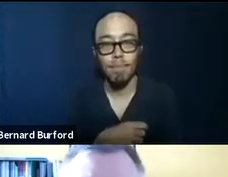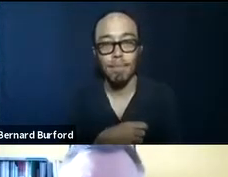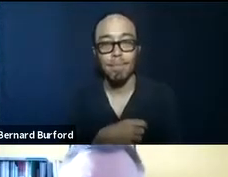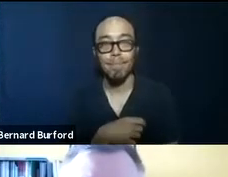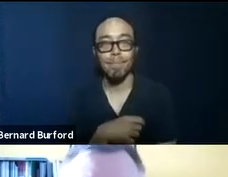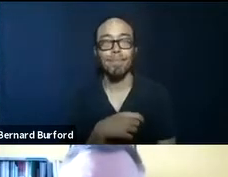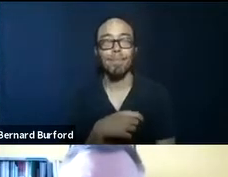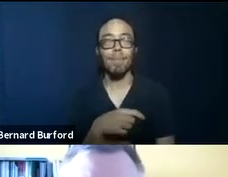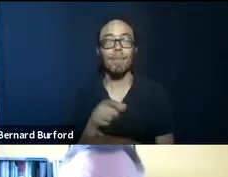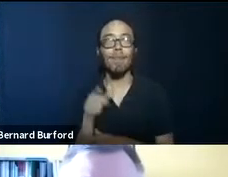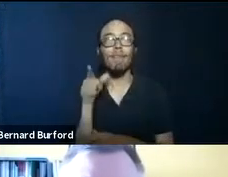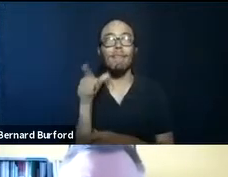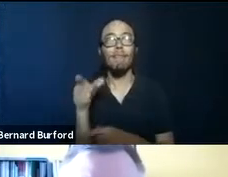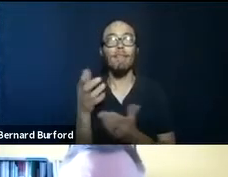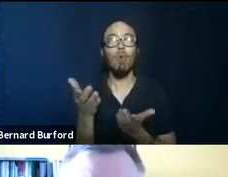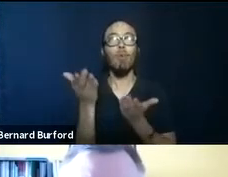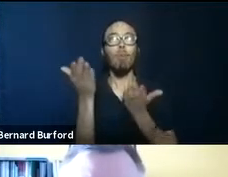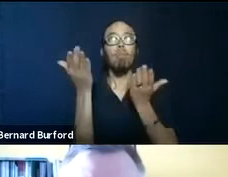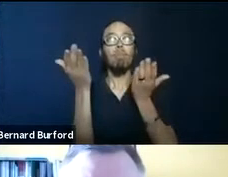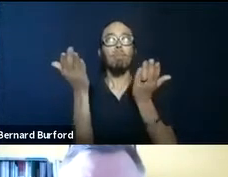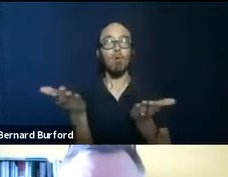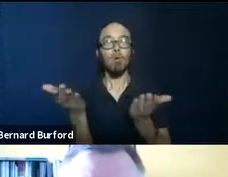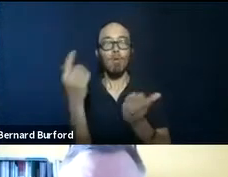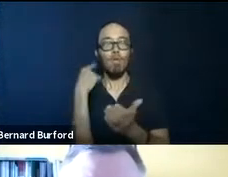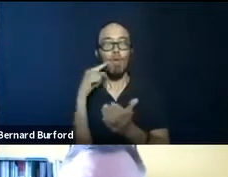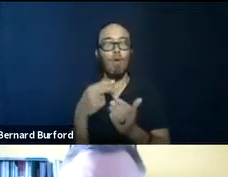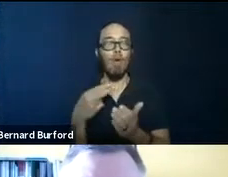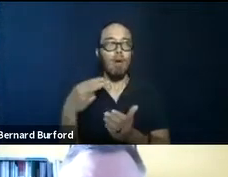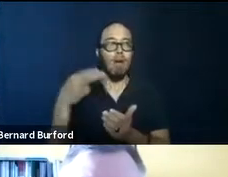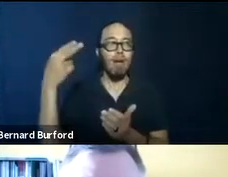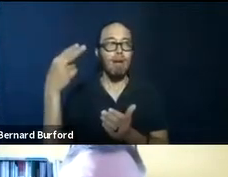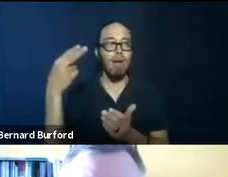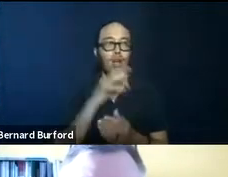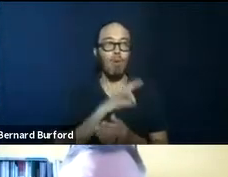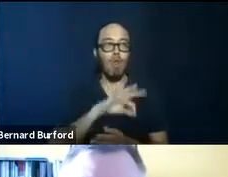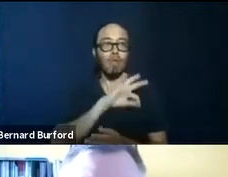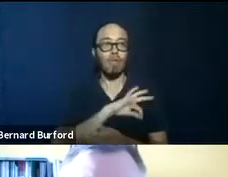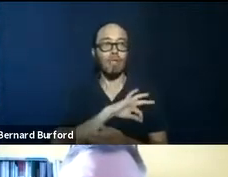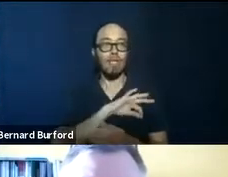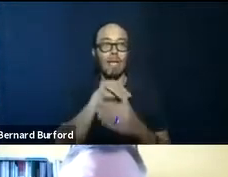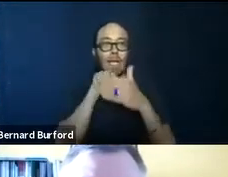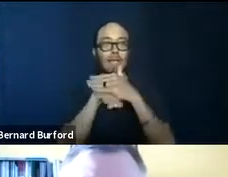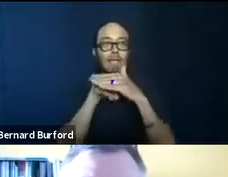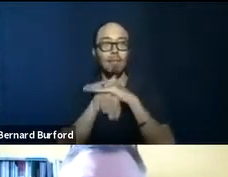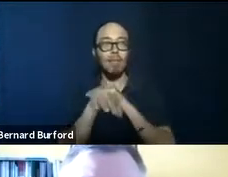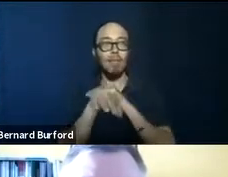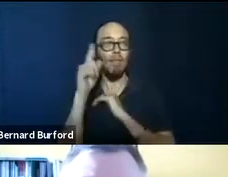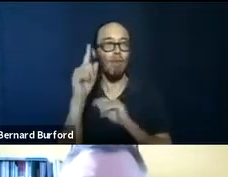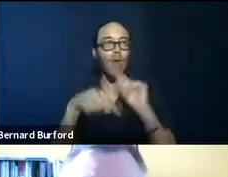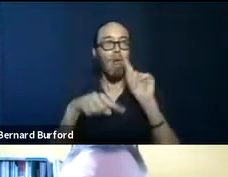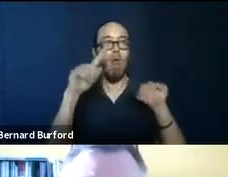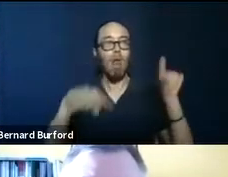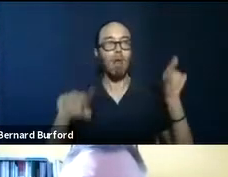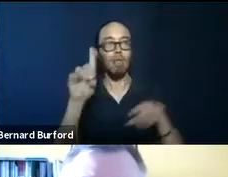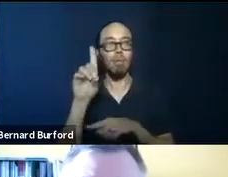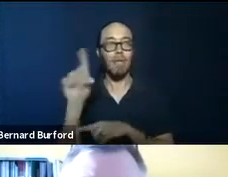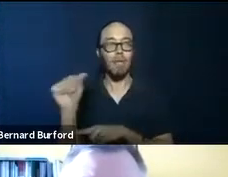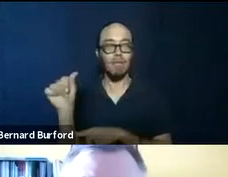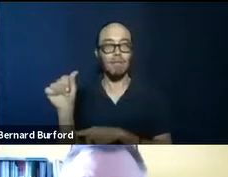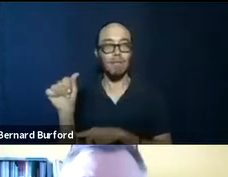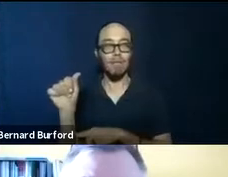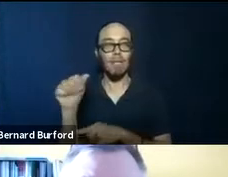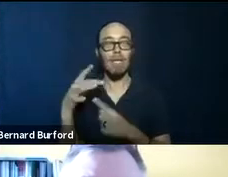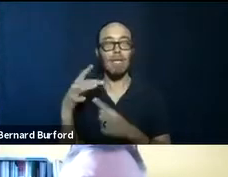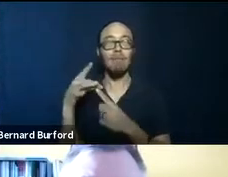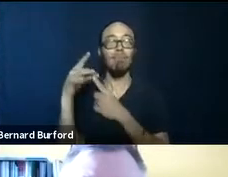This is a proposal for high-quality accessibility for all kinds of disabilities,